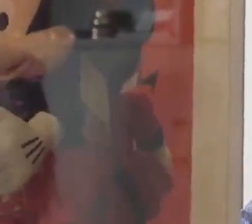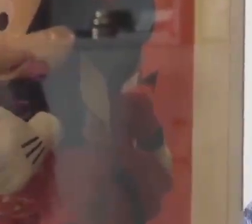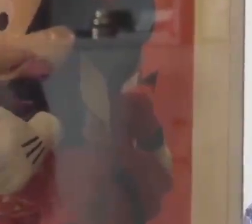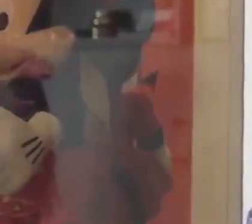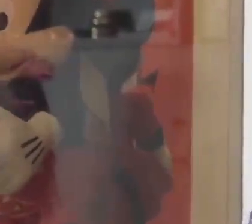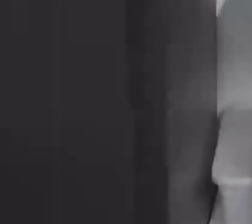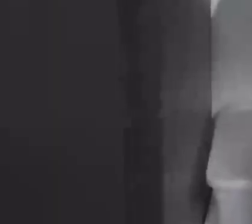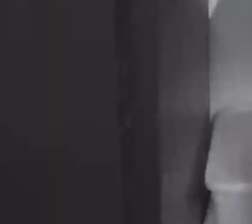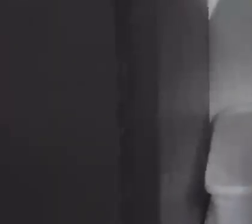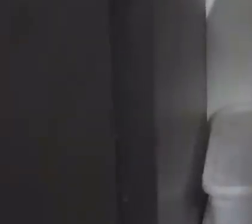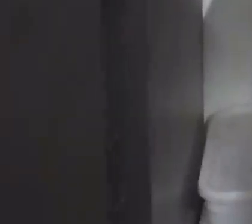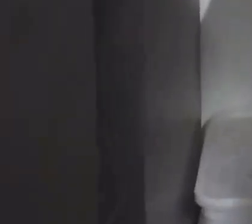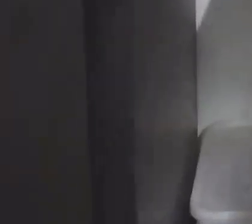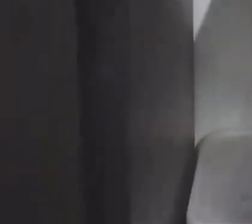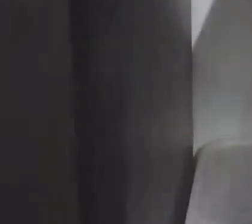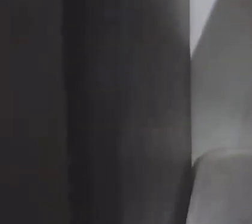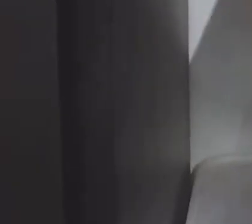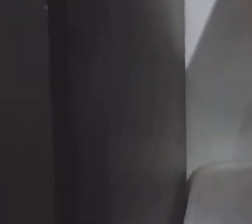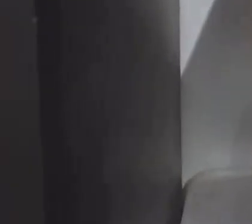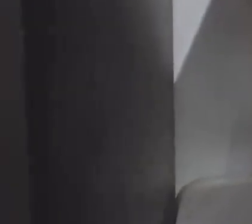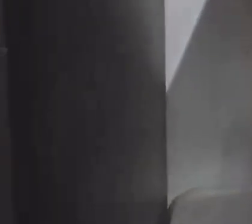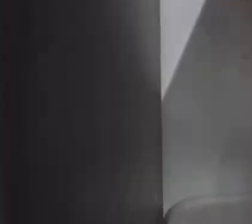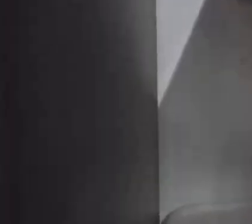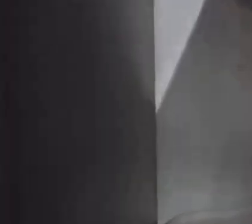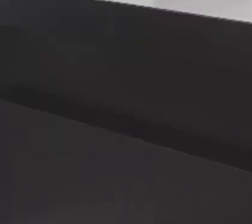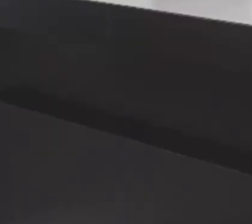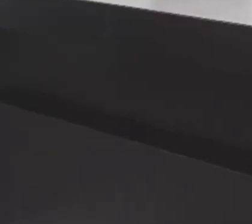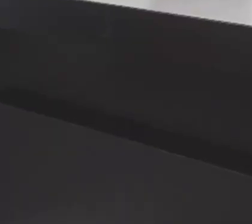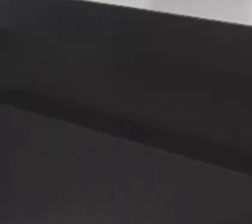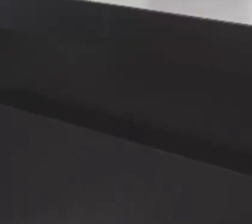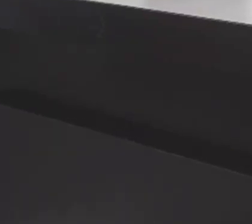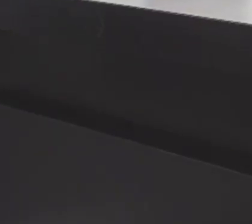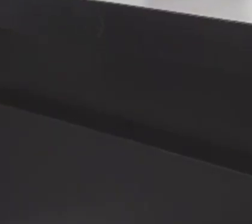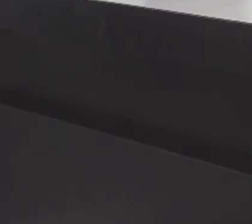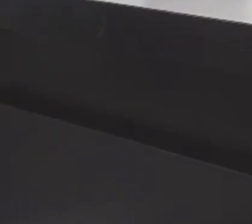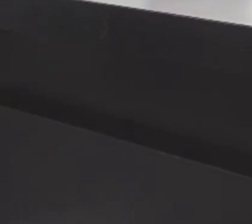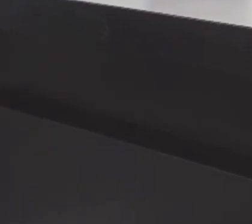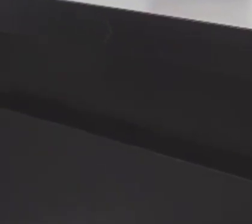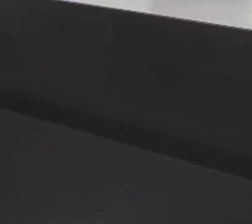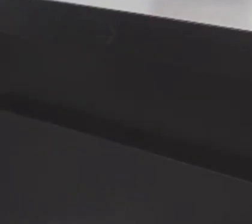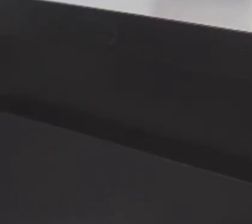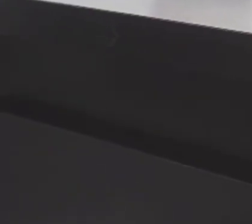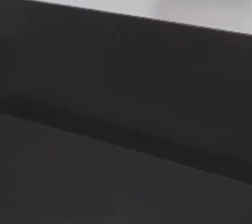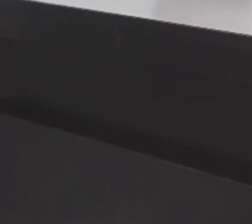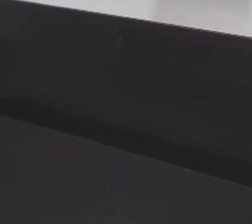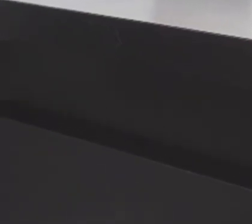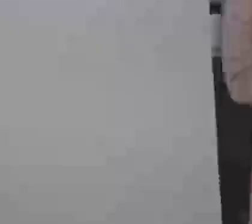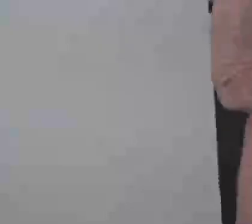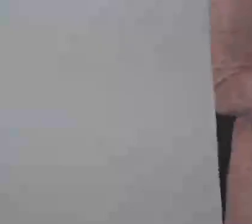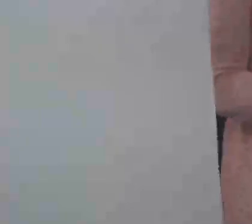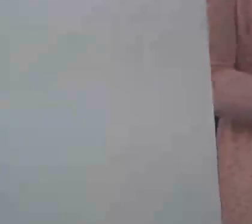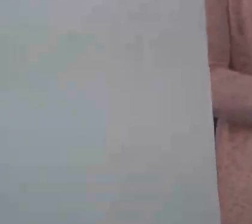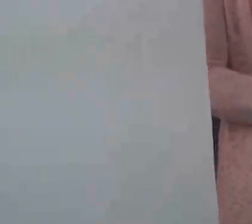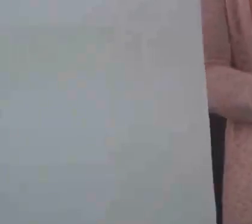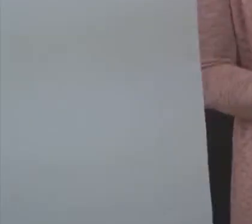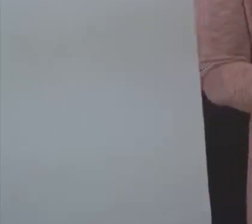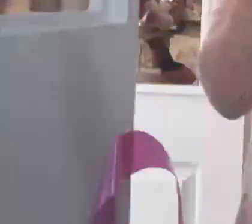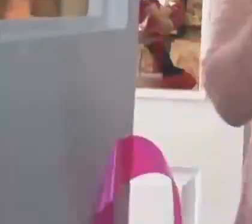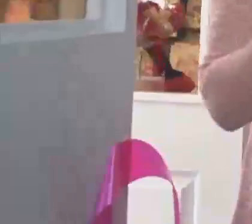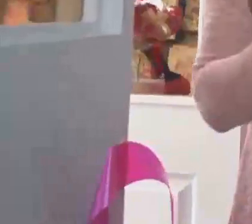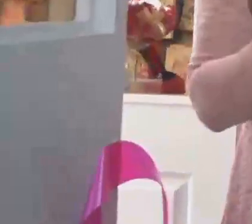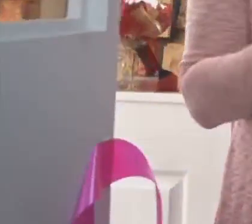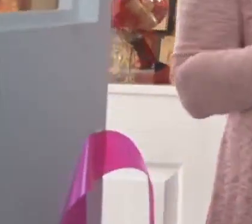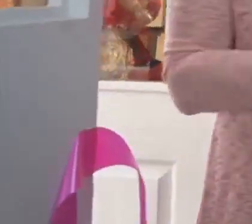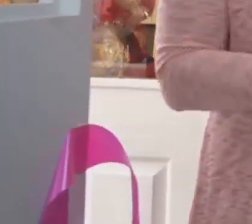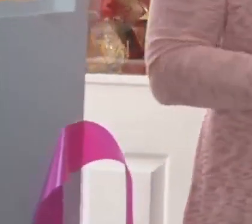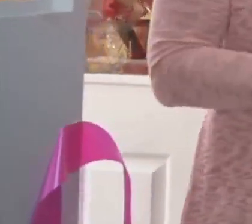TT for the purchase of goods and or equipment, as well as a provision of up to 7,500 TT